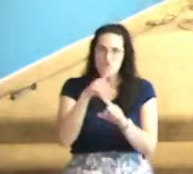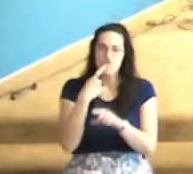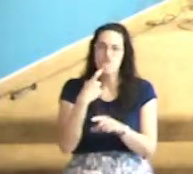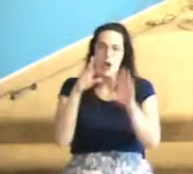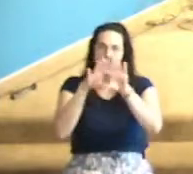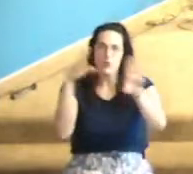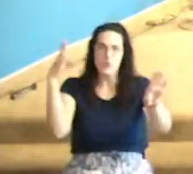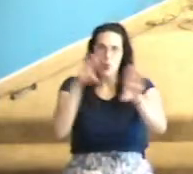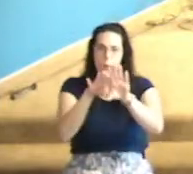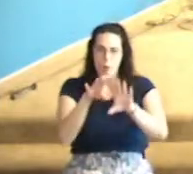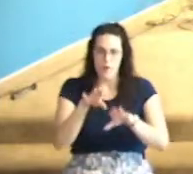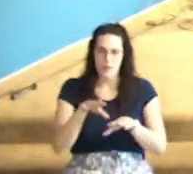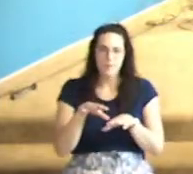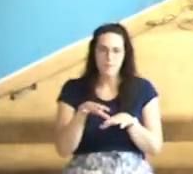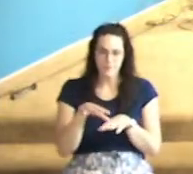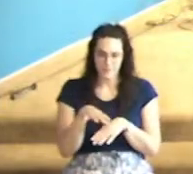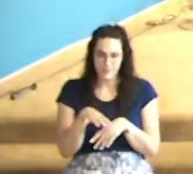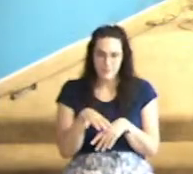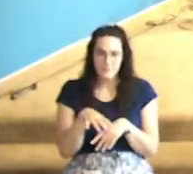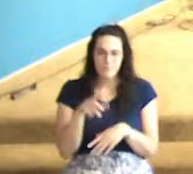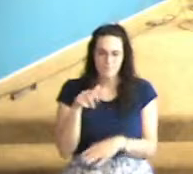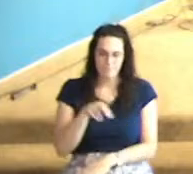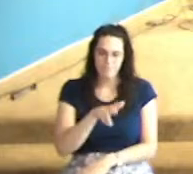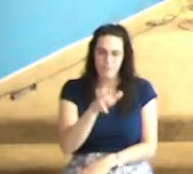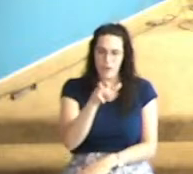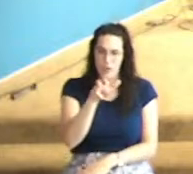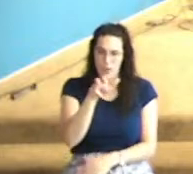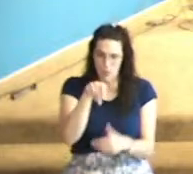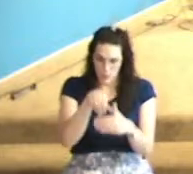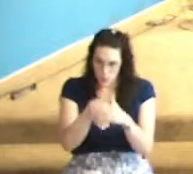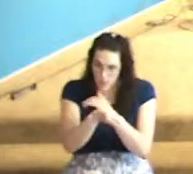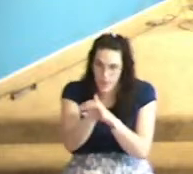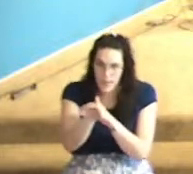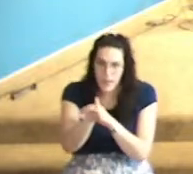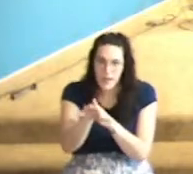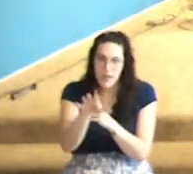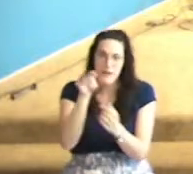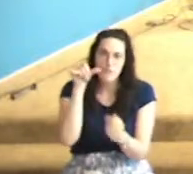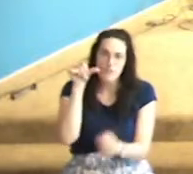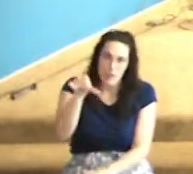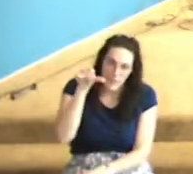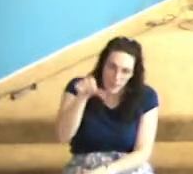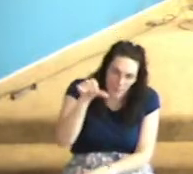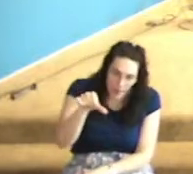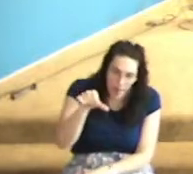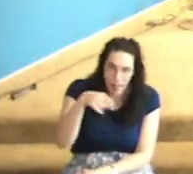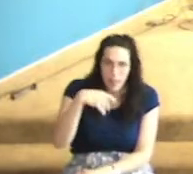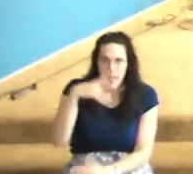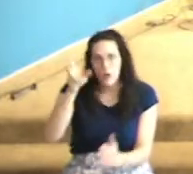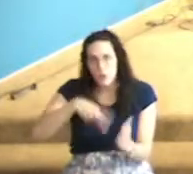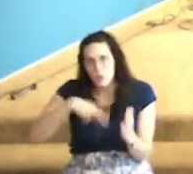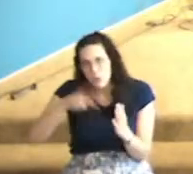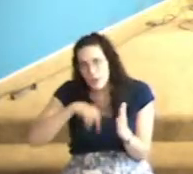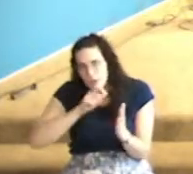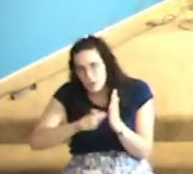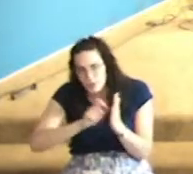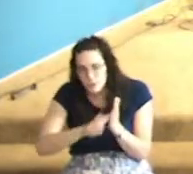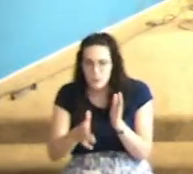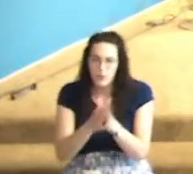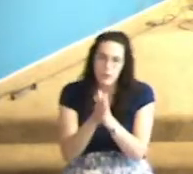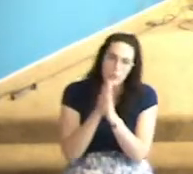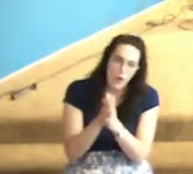the big steps that face the old Jacksonville Road. Go in there. Ring the bell, read a scripture, have a